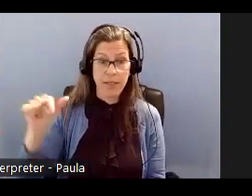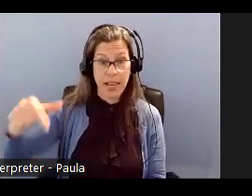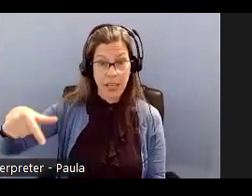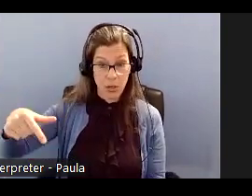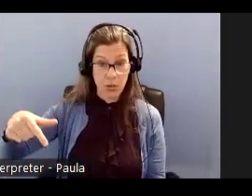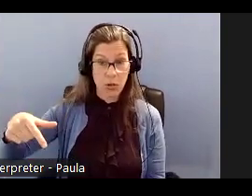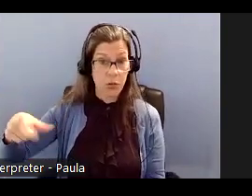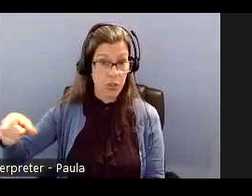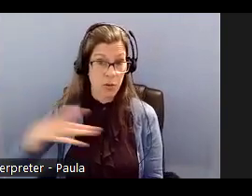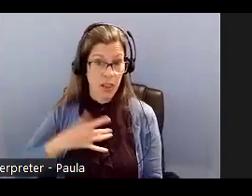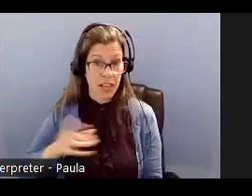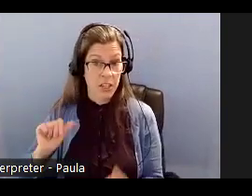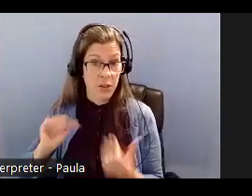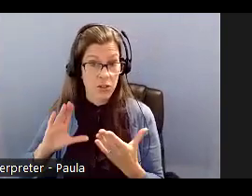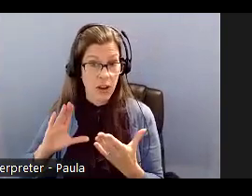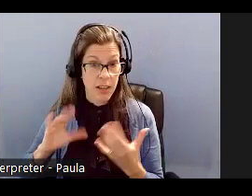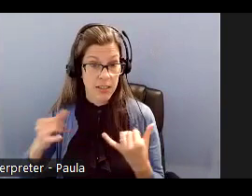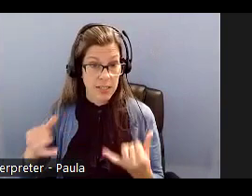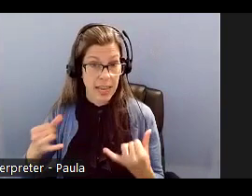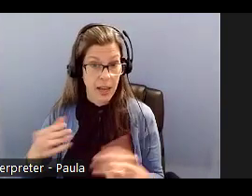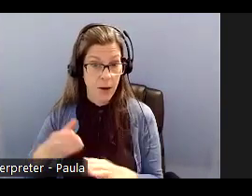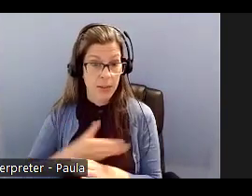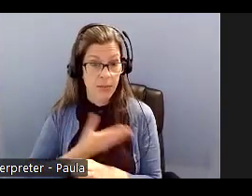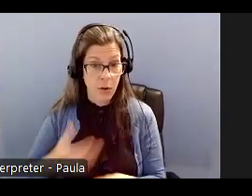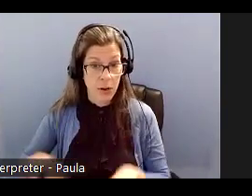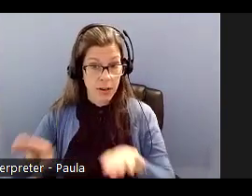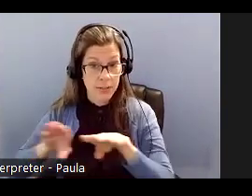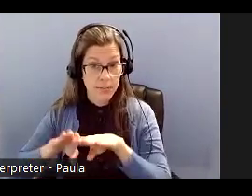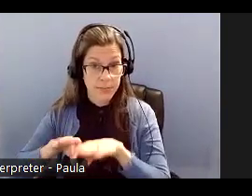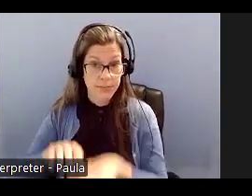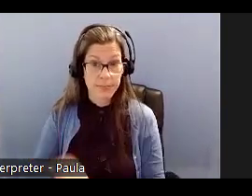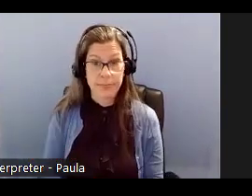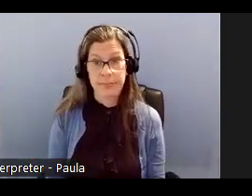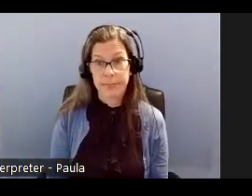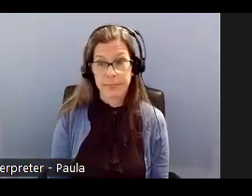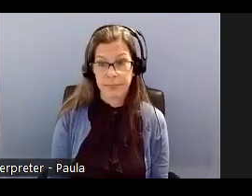fields that you would like to address verbally that we haven't yet?